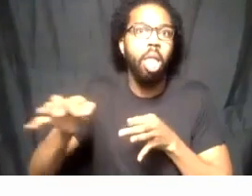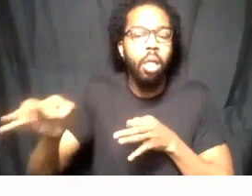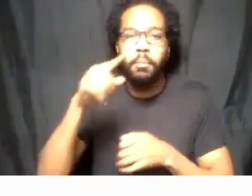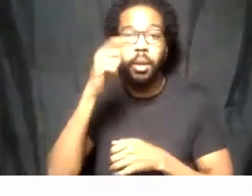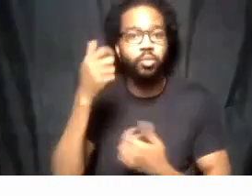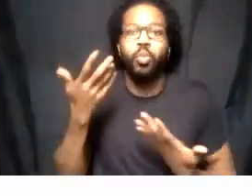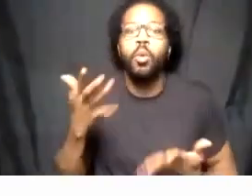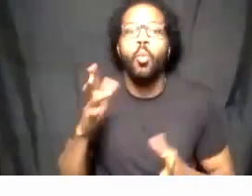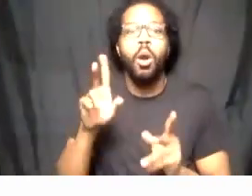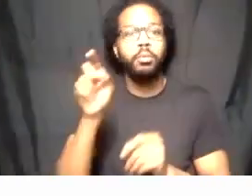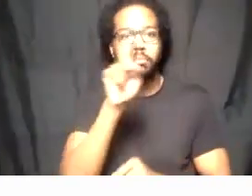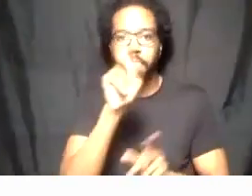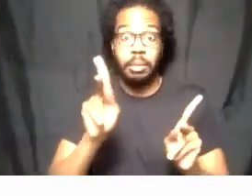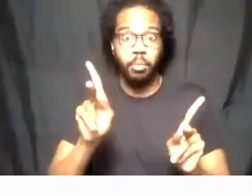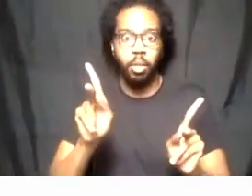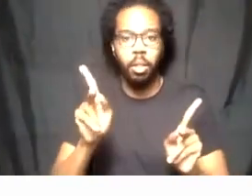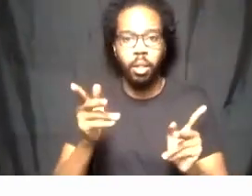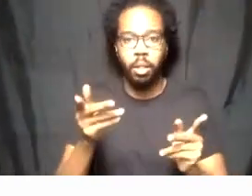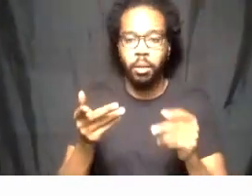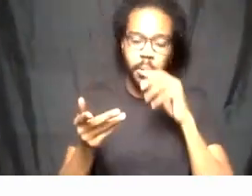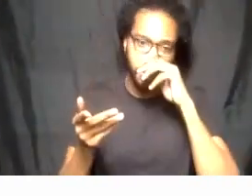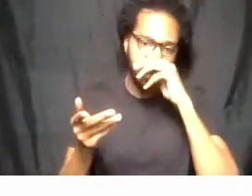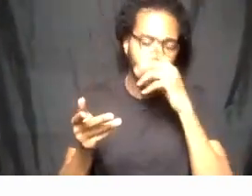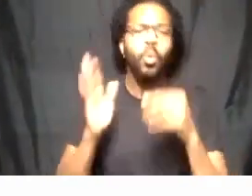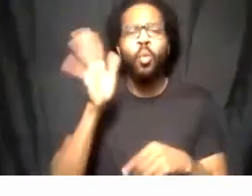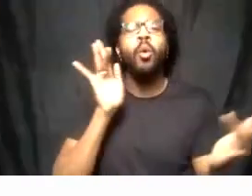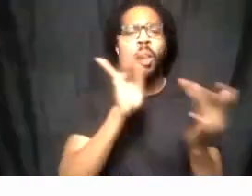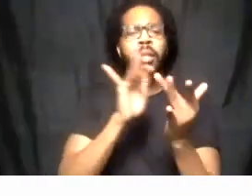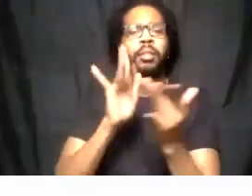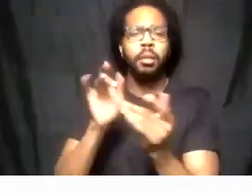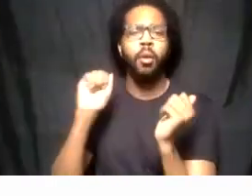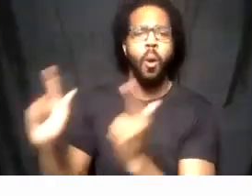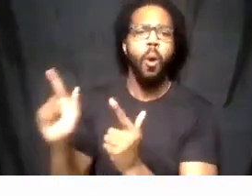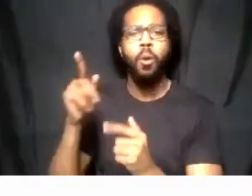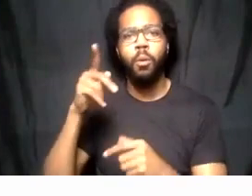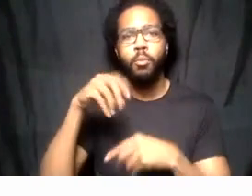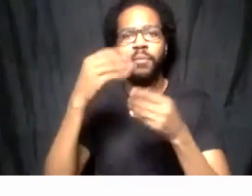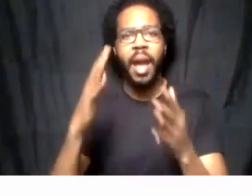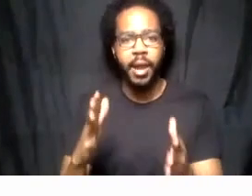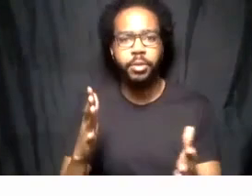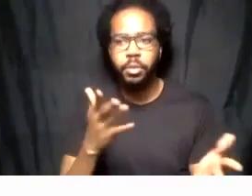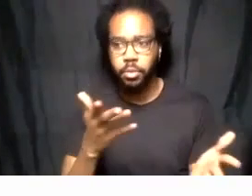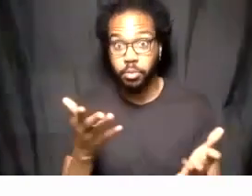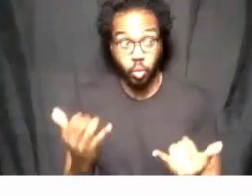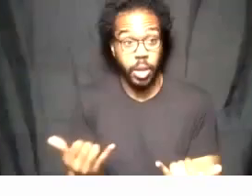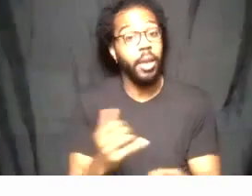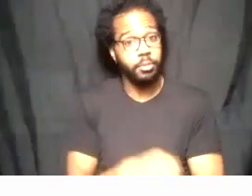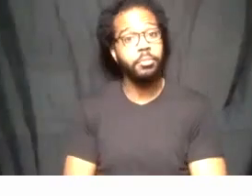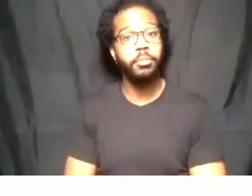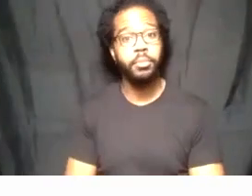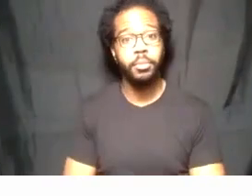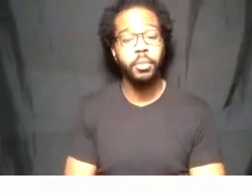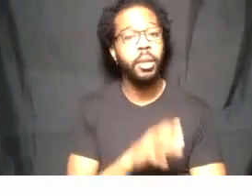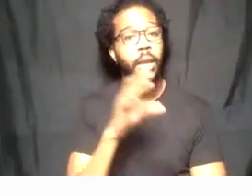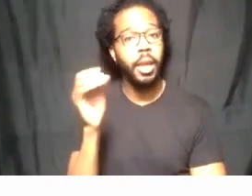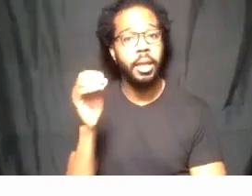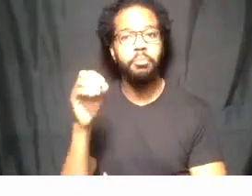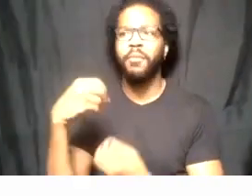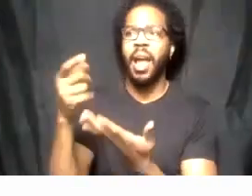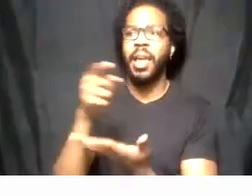not want people. And we'll reach out to all of our providers today and provide them